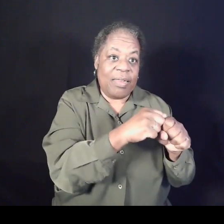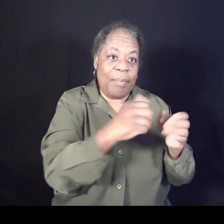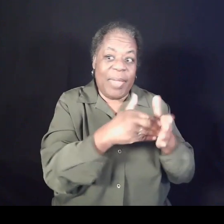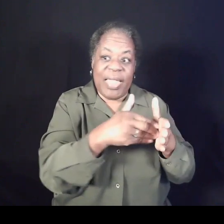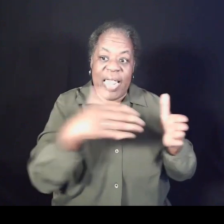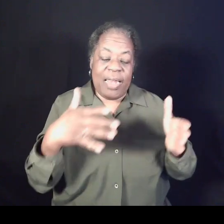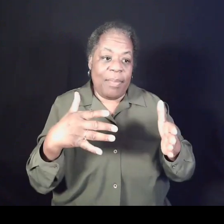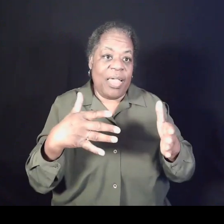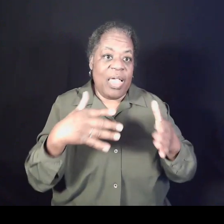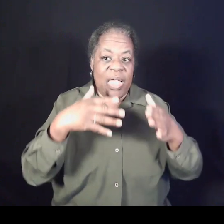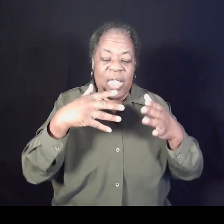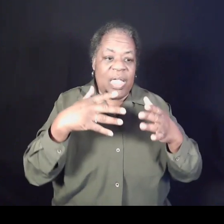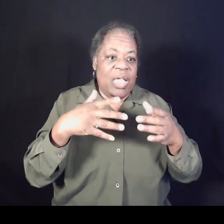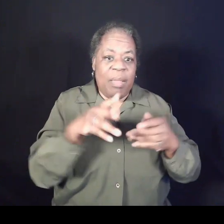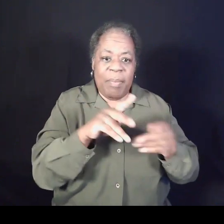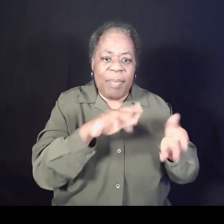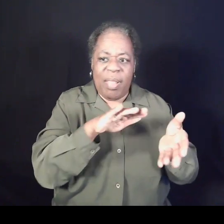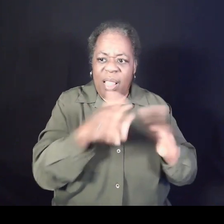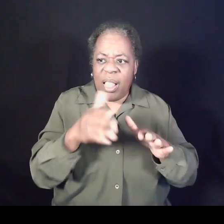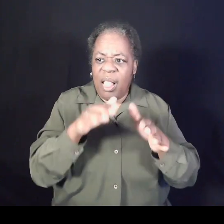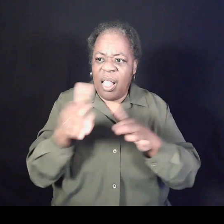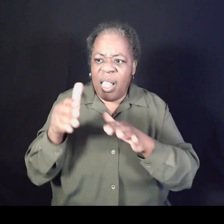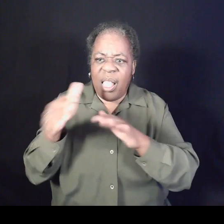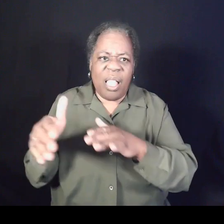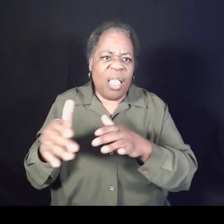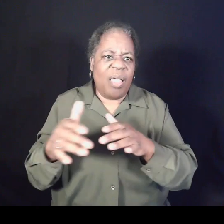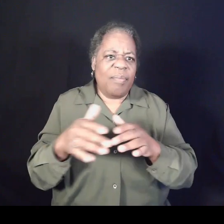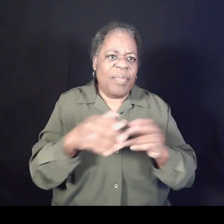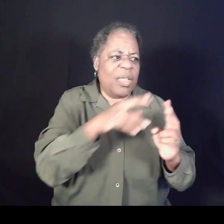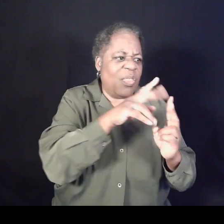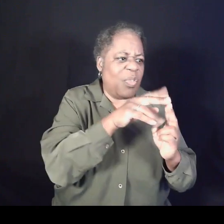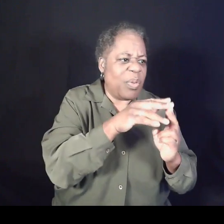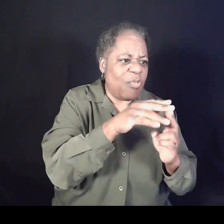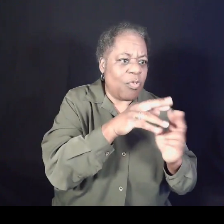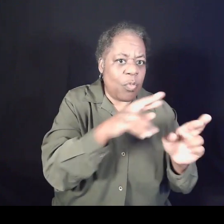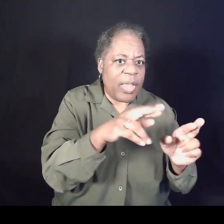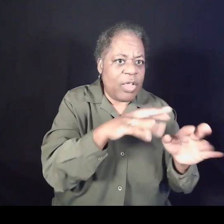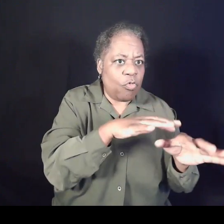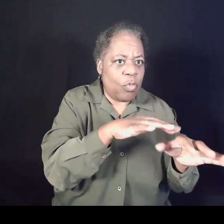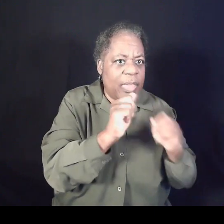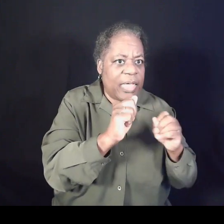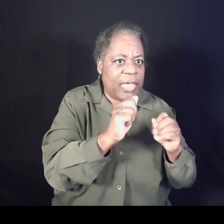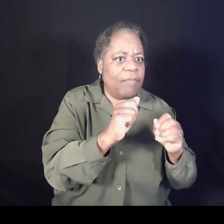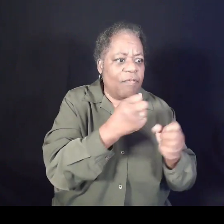being shed on both sides, and at one point the Richardsons were about to leave for their own safety.